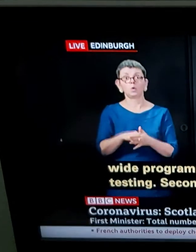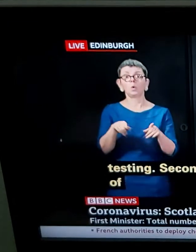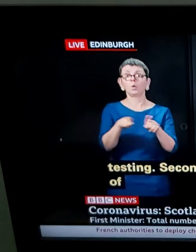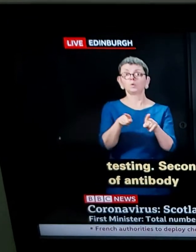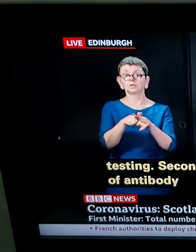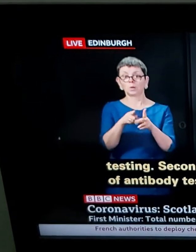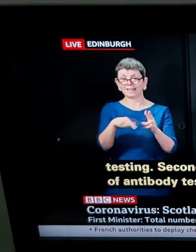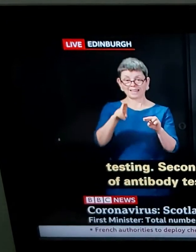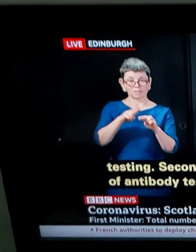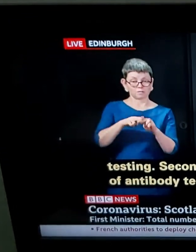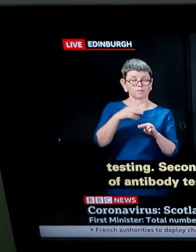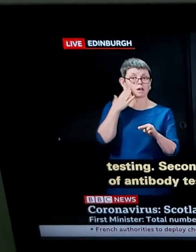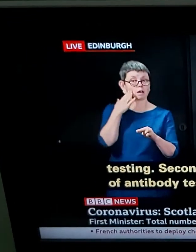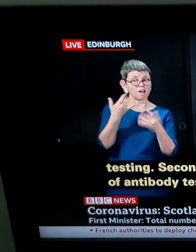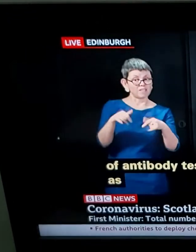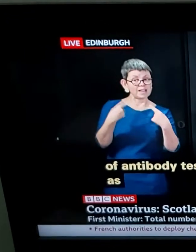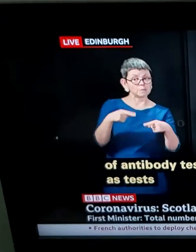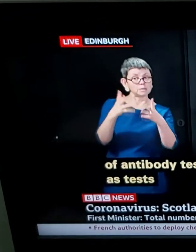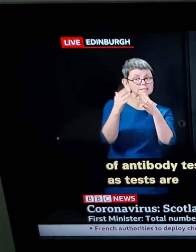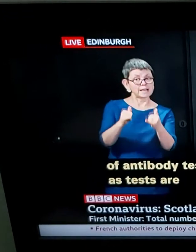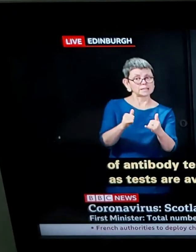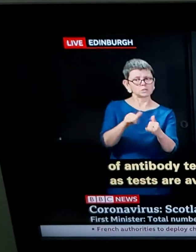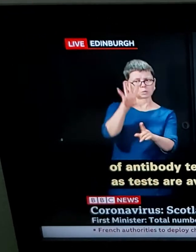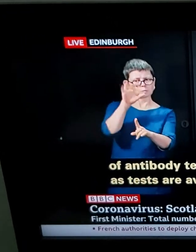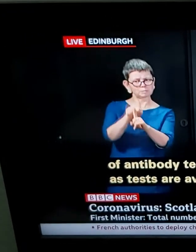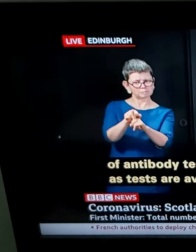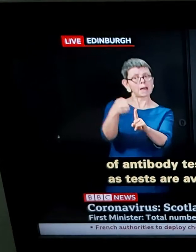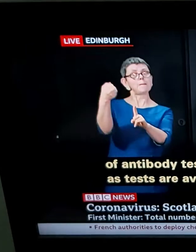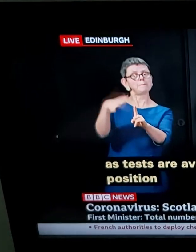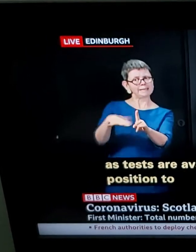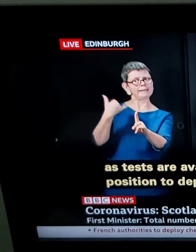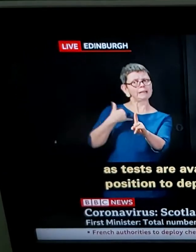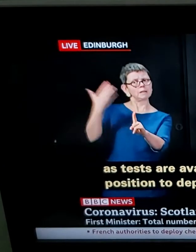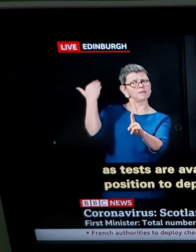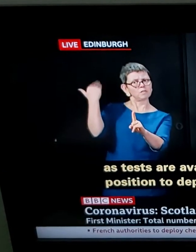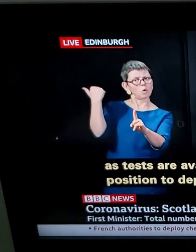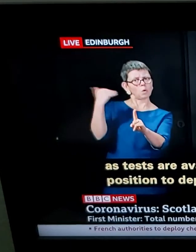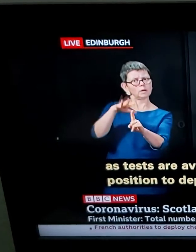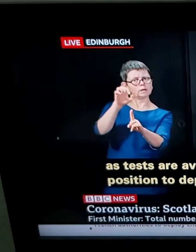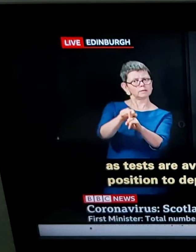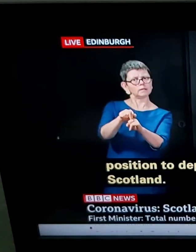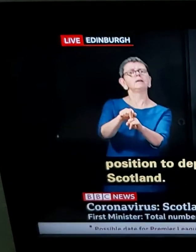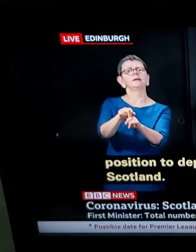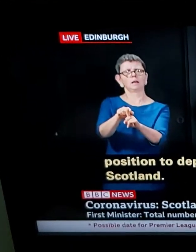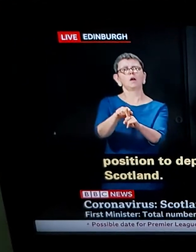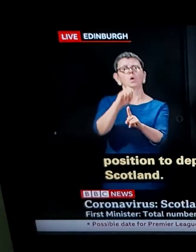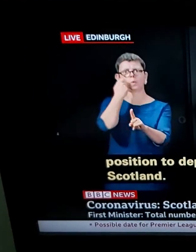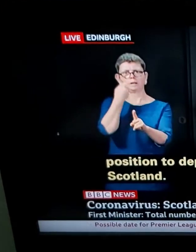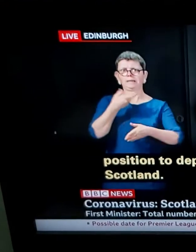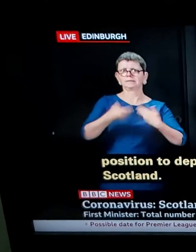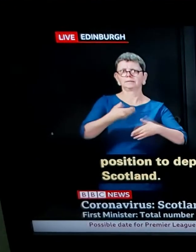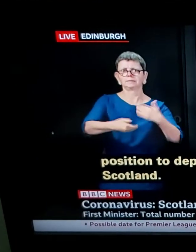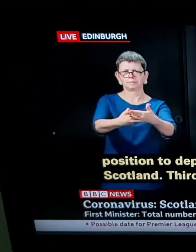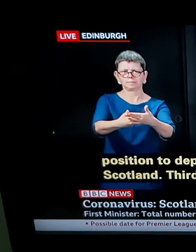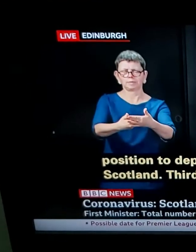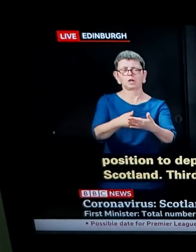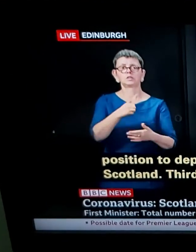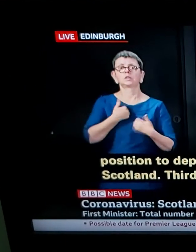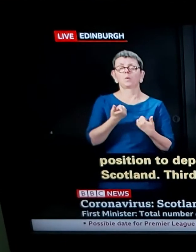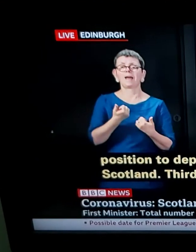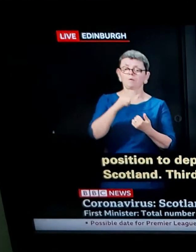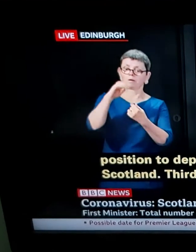are available, we are in a position to deploy them here in Scotland. Thirdly, surveillance, epidemiology and